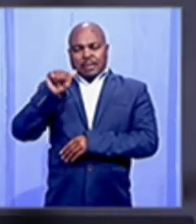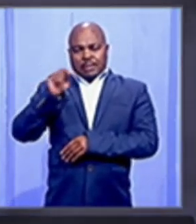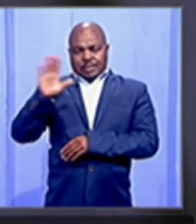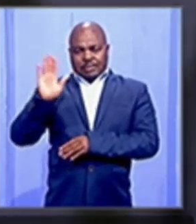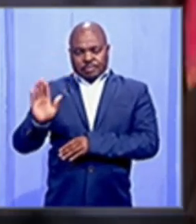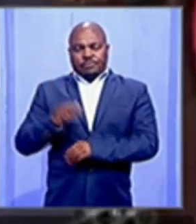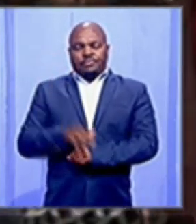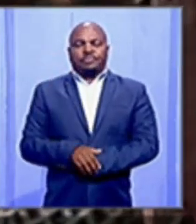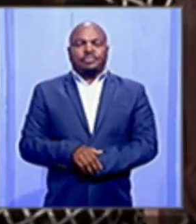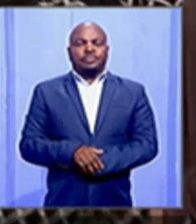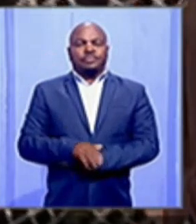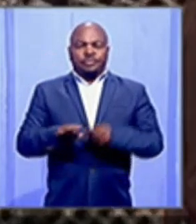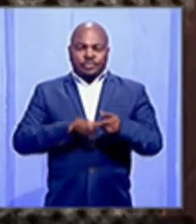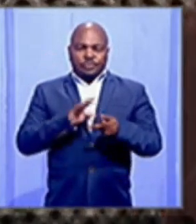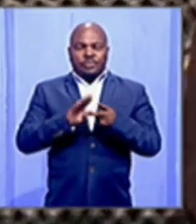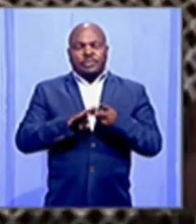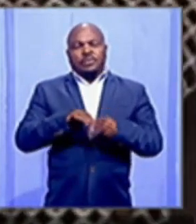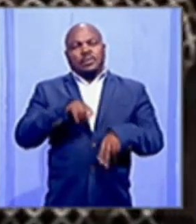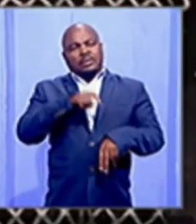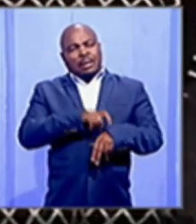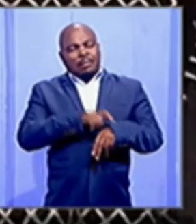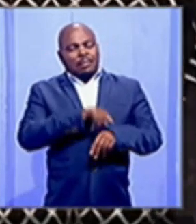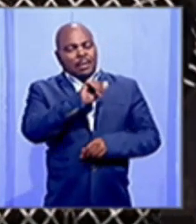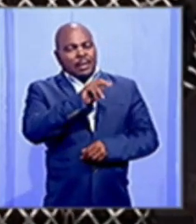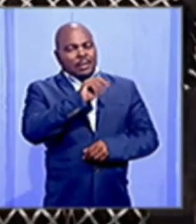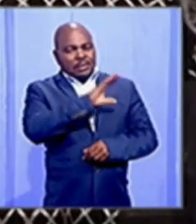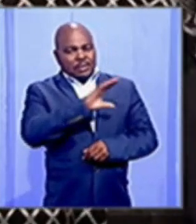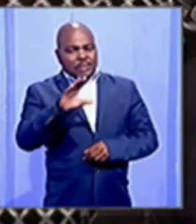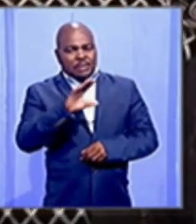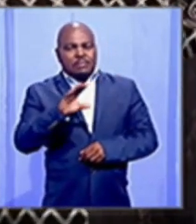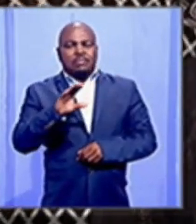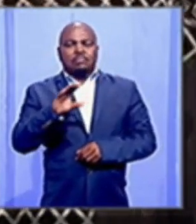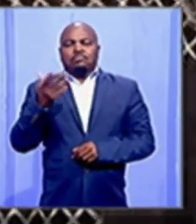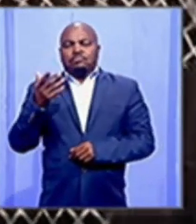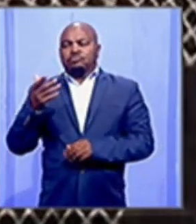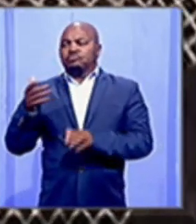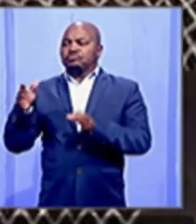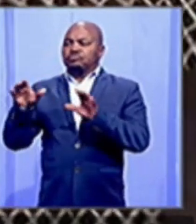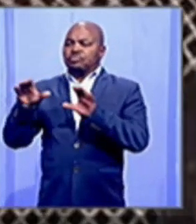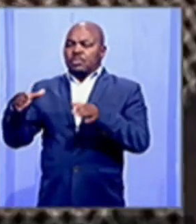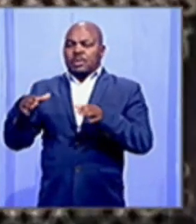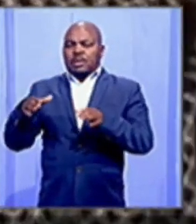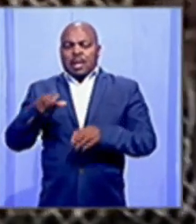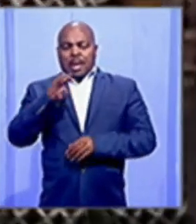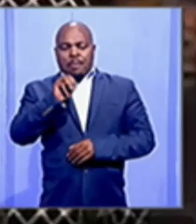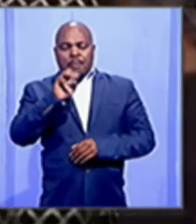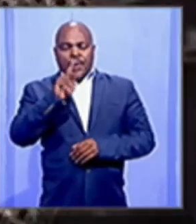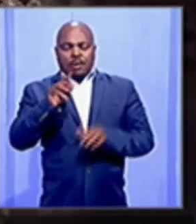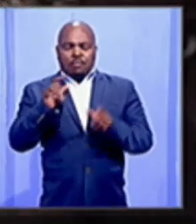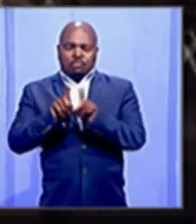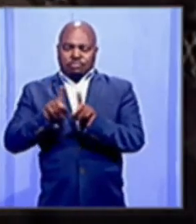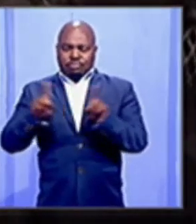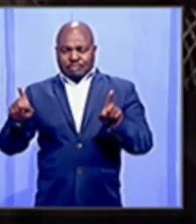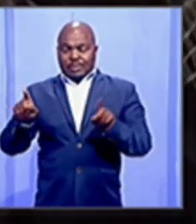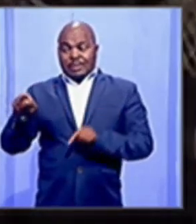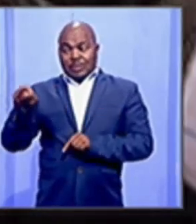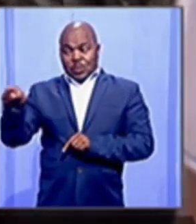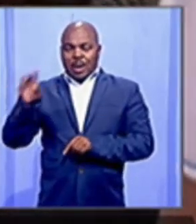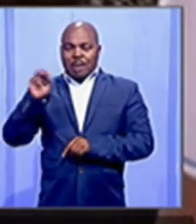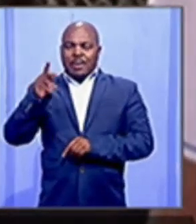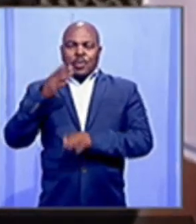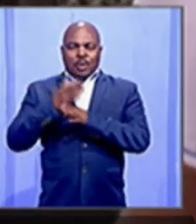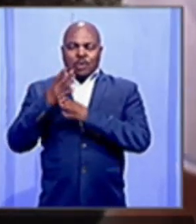also, even at the time when the ANC was still distancing itself from MK, he was doing MK work.